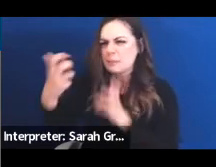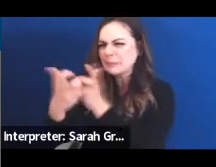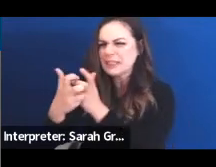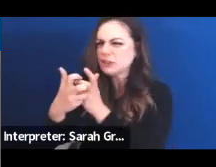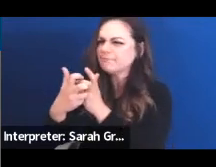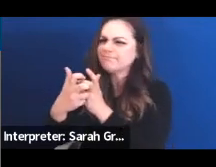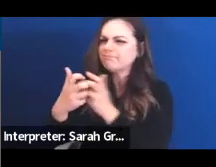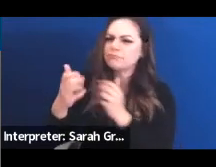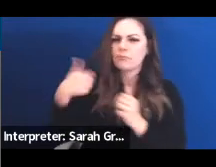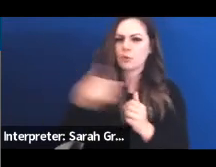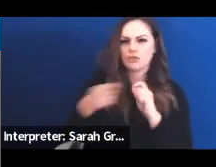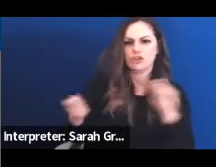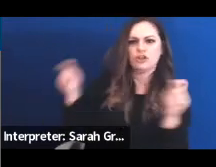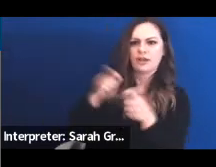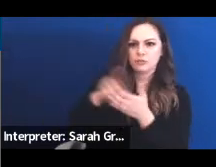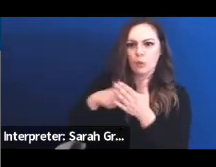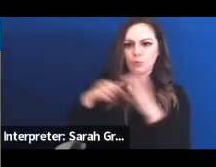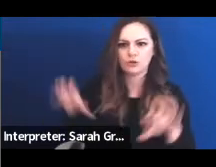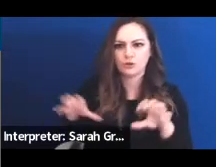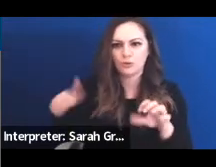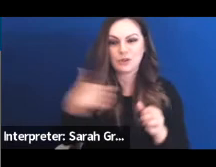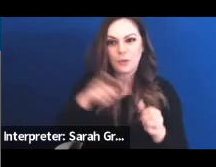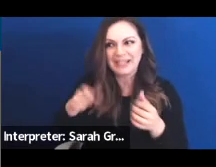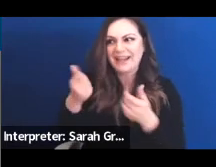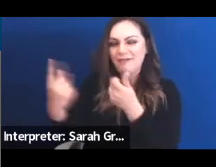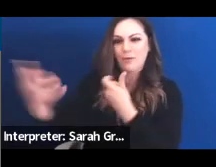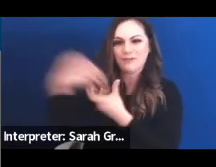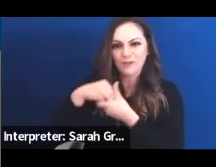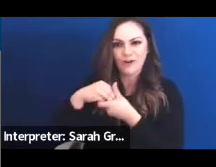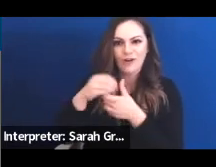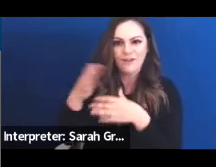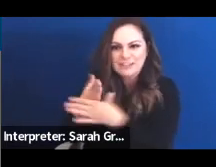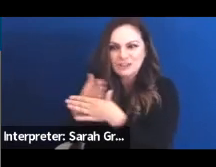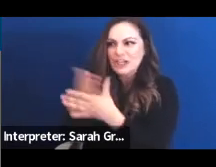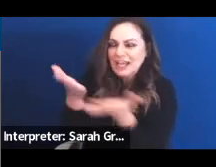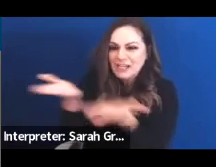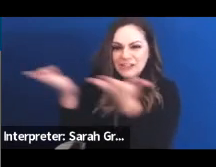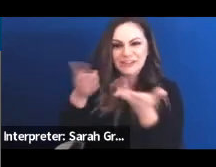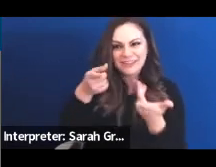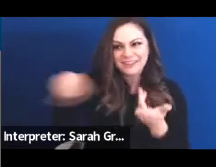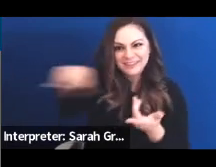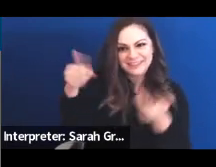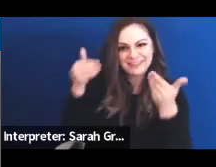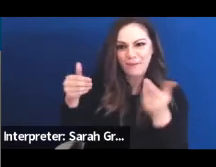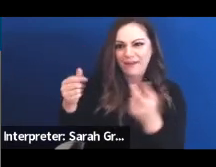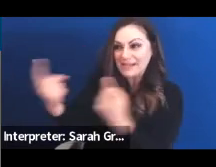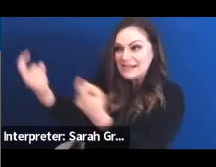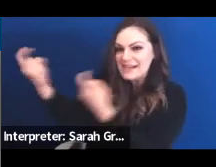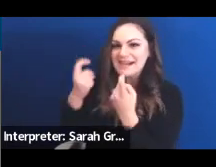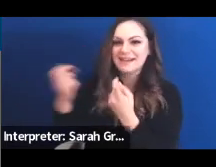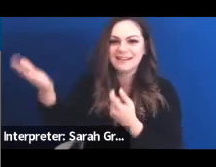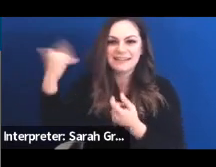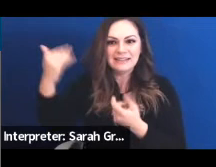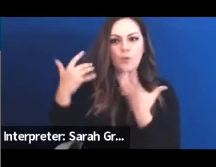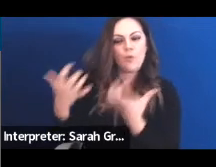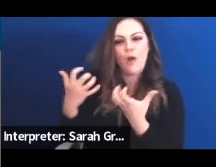campaign, and we need everyone to share out this opportunity so that we can get the right people on